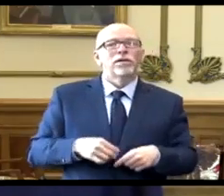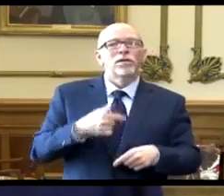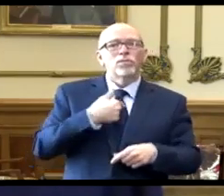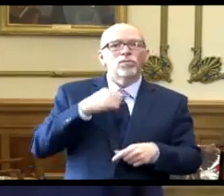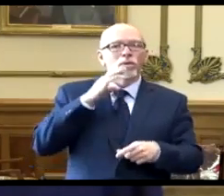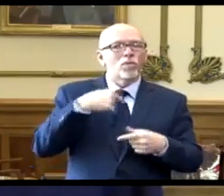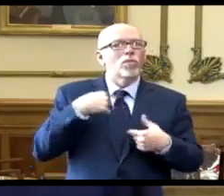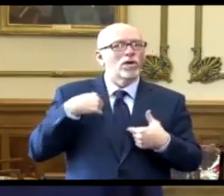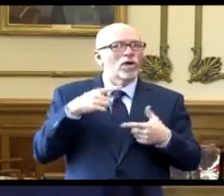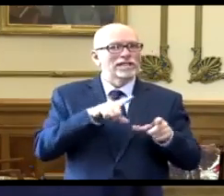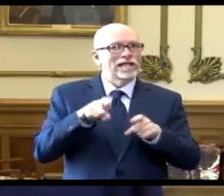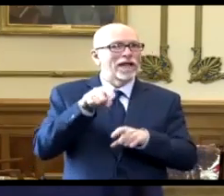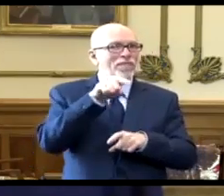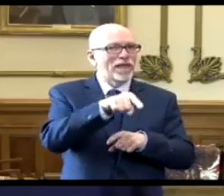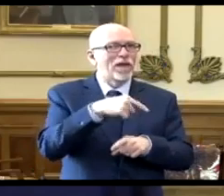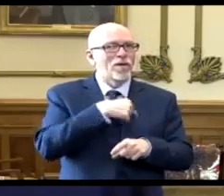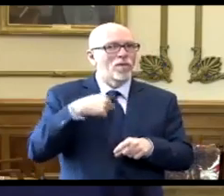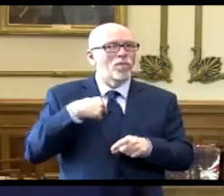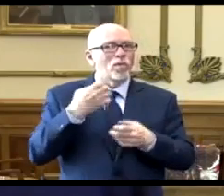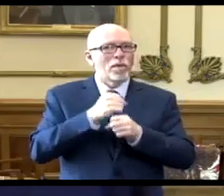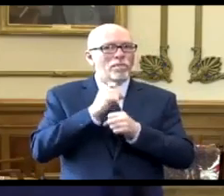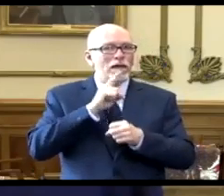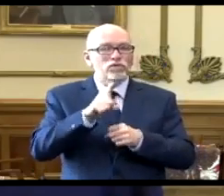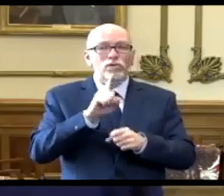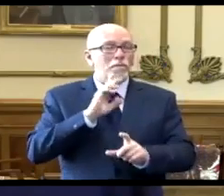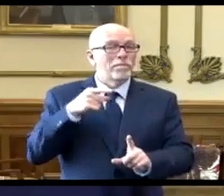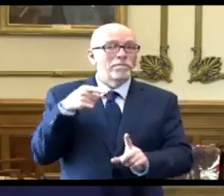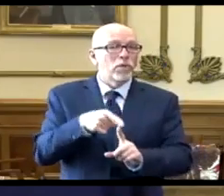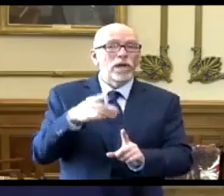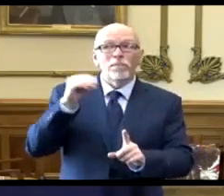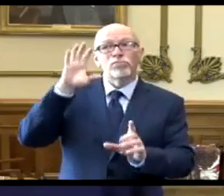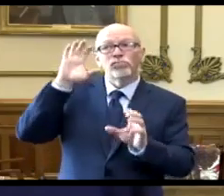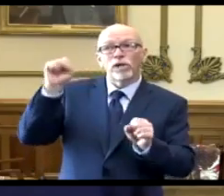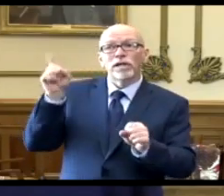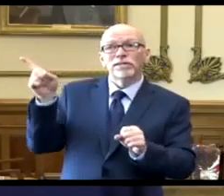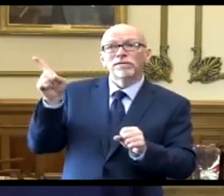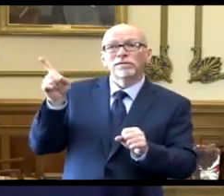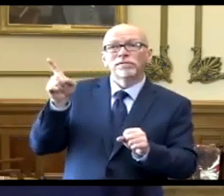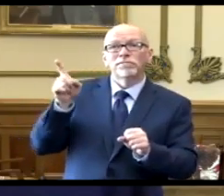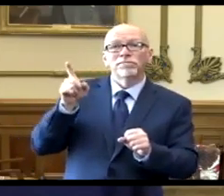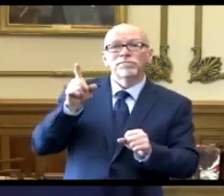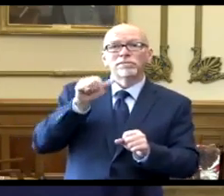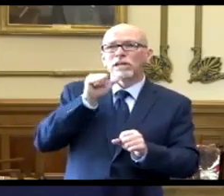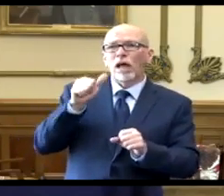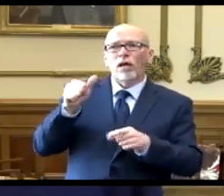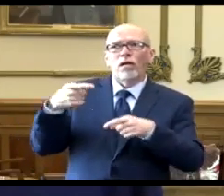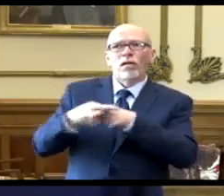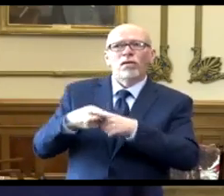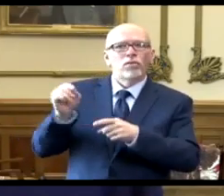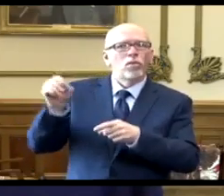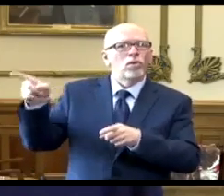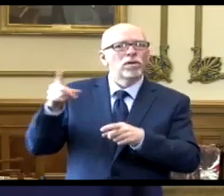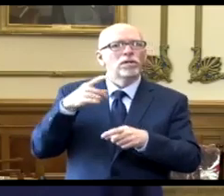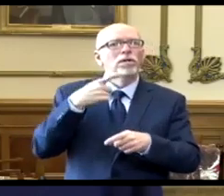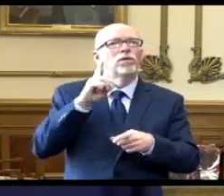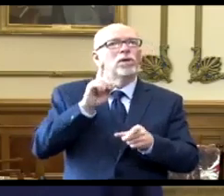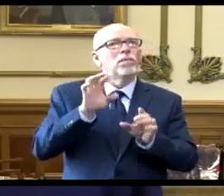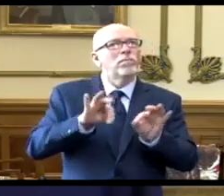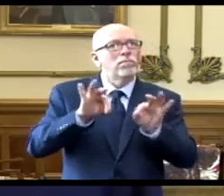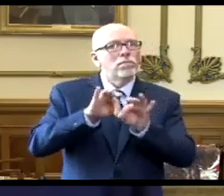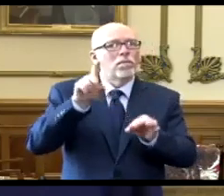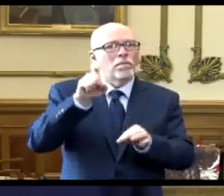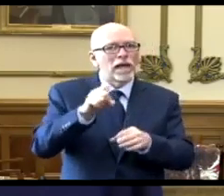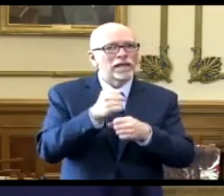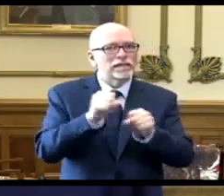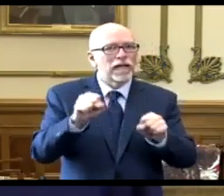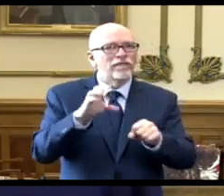there. We've been testing there. We want to make sure the bottom line is, and the president did not contradict any of this, it's done in a safe